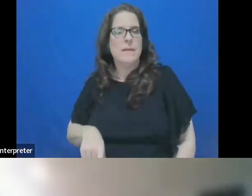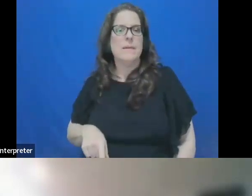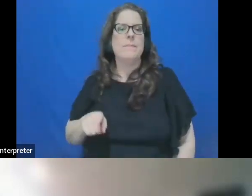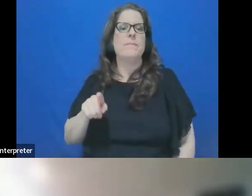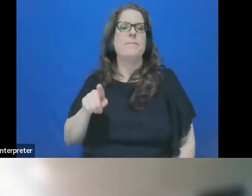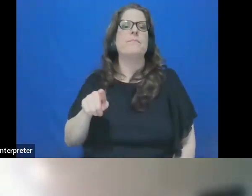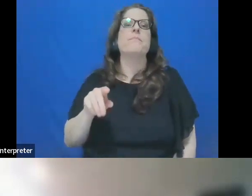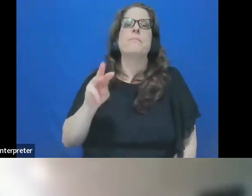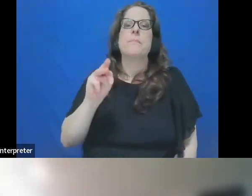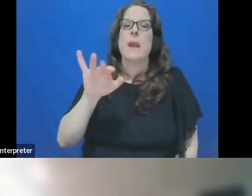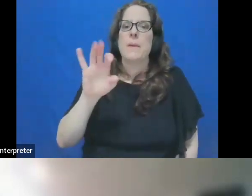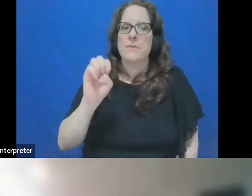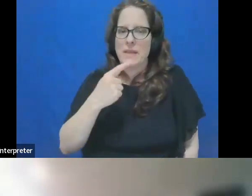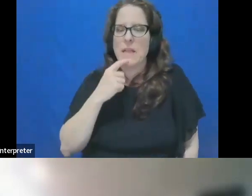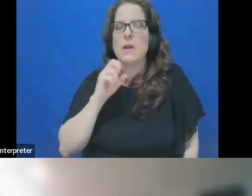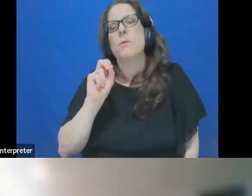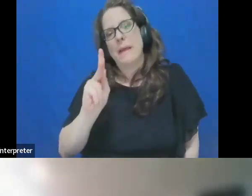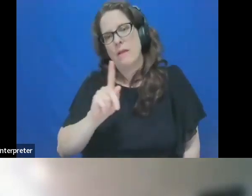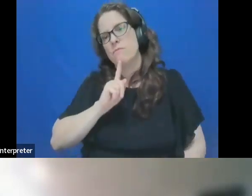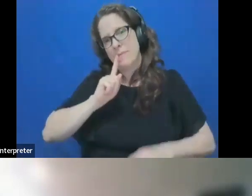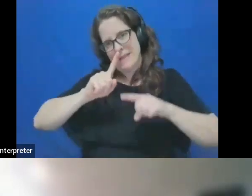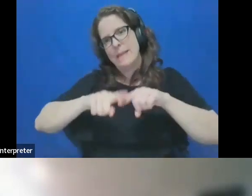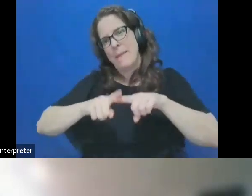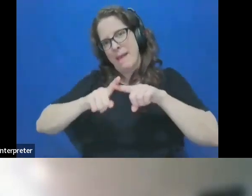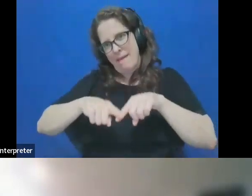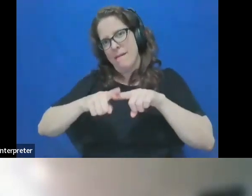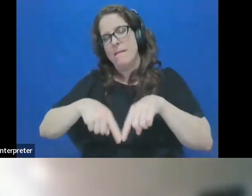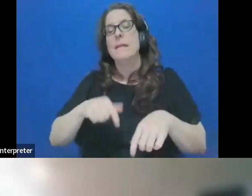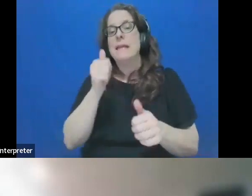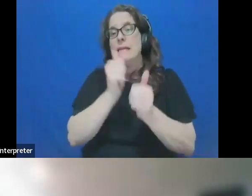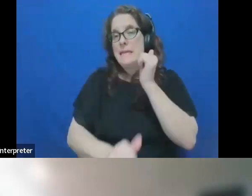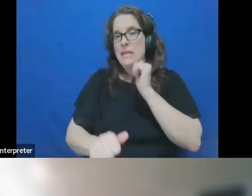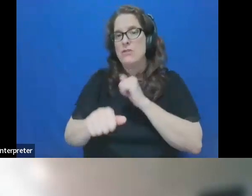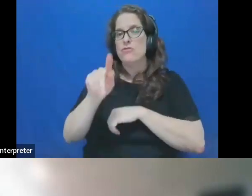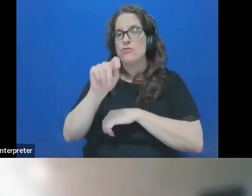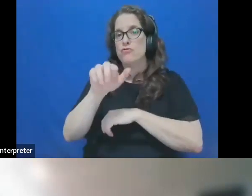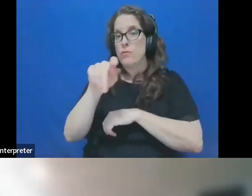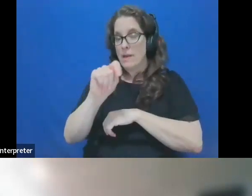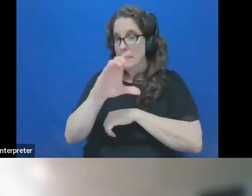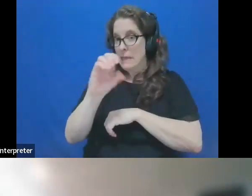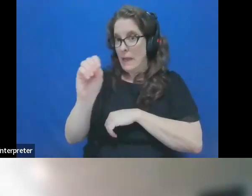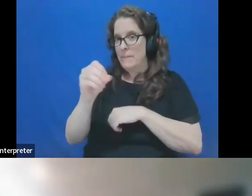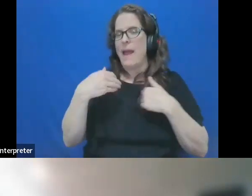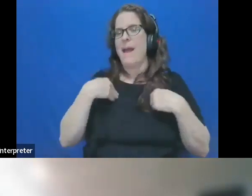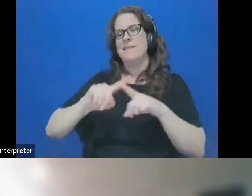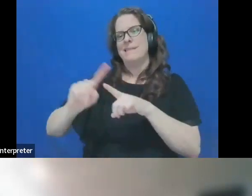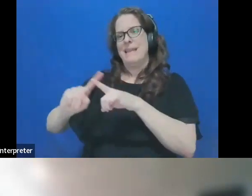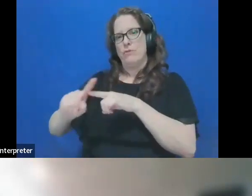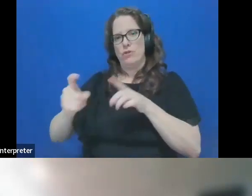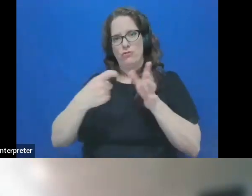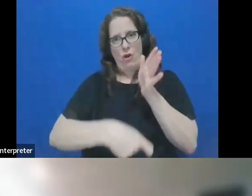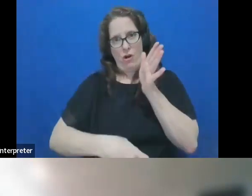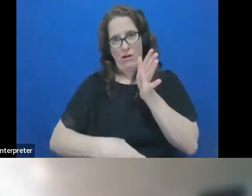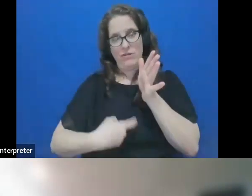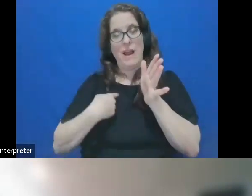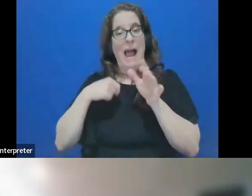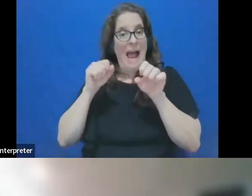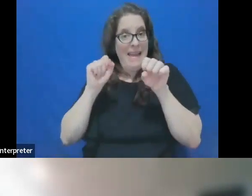set fee, so it will depend on the institution, which may be different. I can tell you